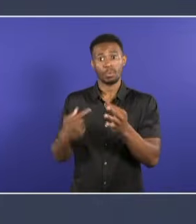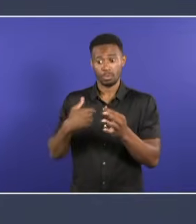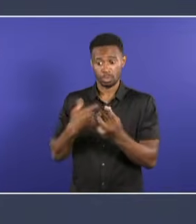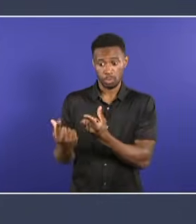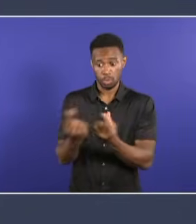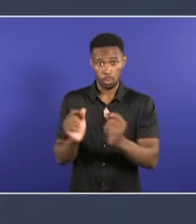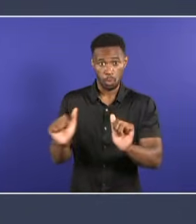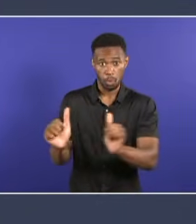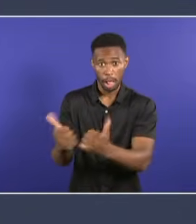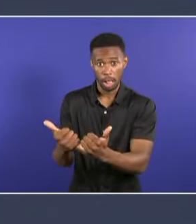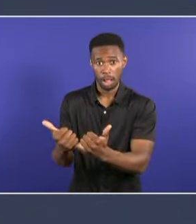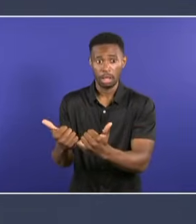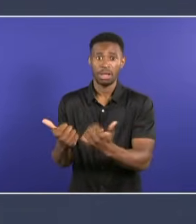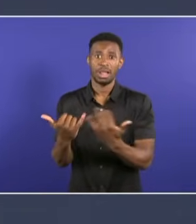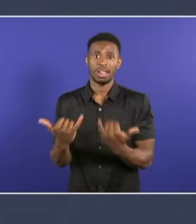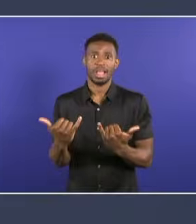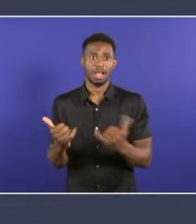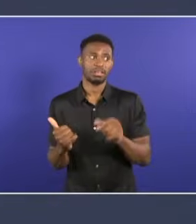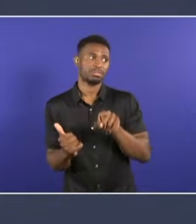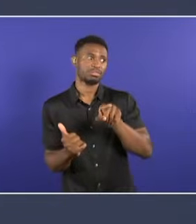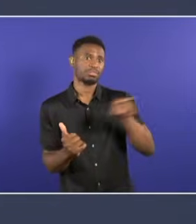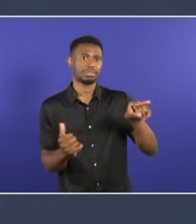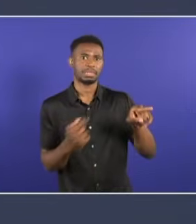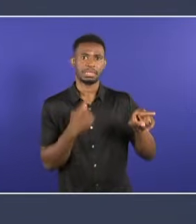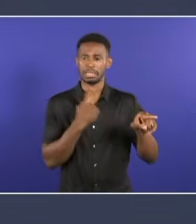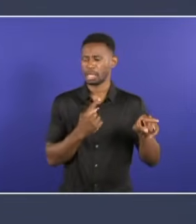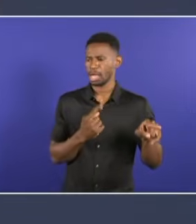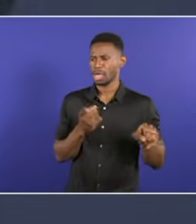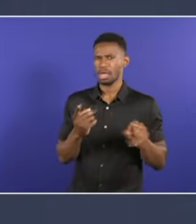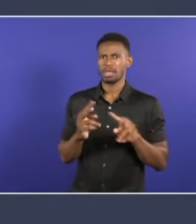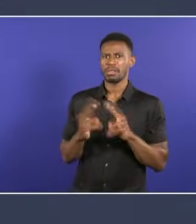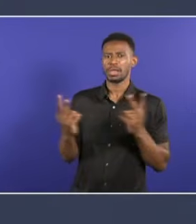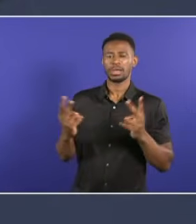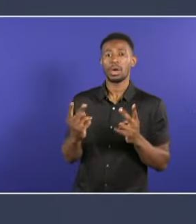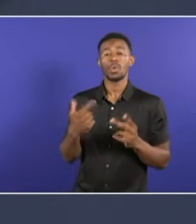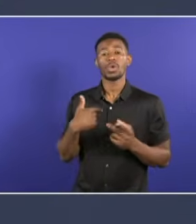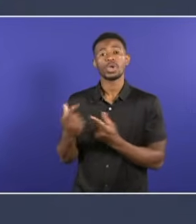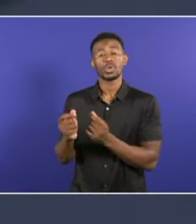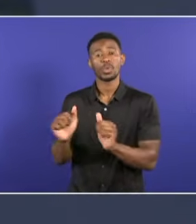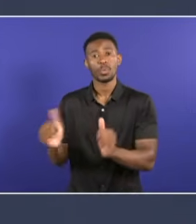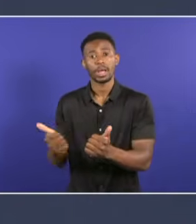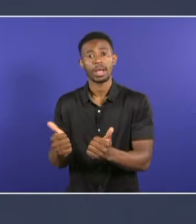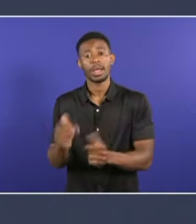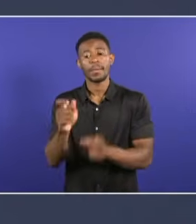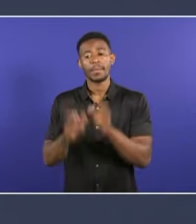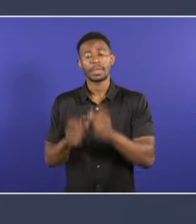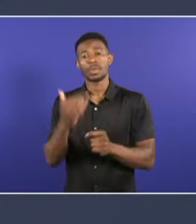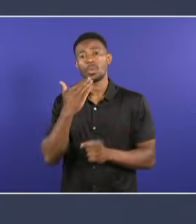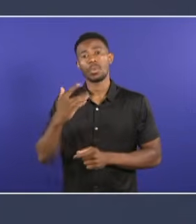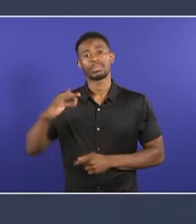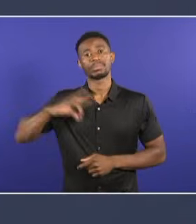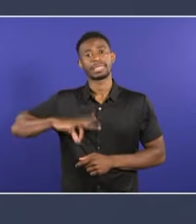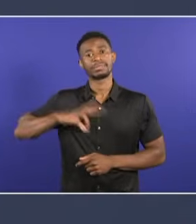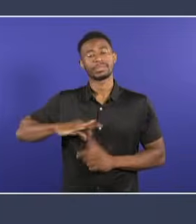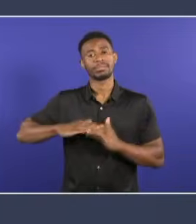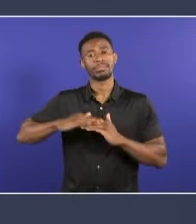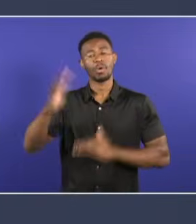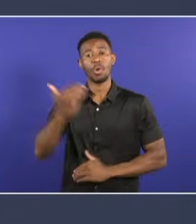let no one tell us differently, when we do the basics well, it is the poor who benefit the